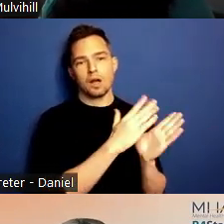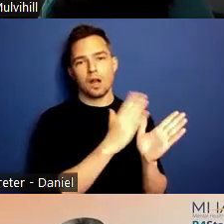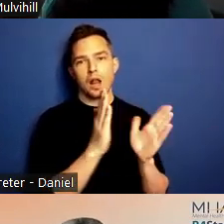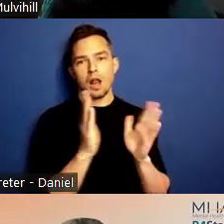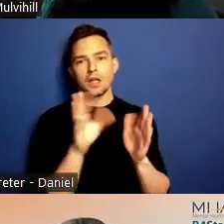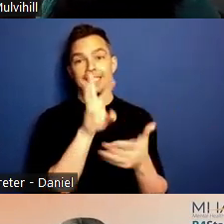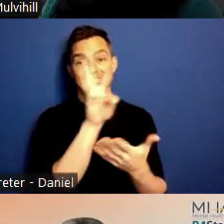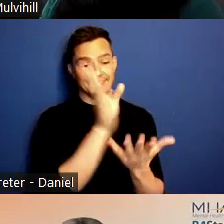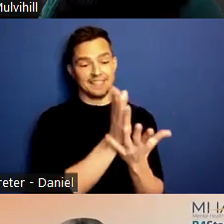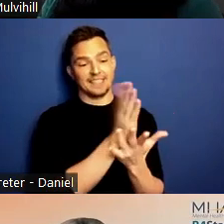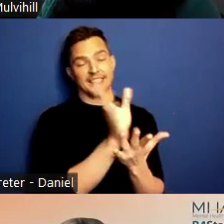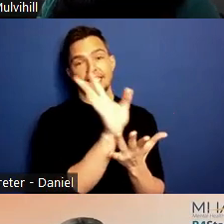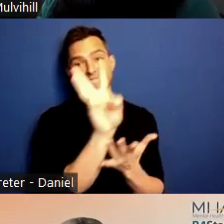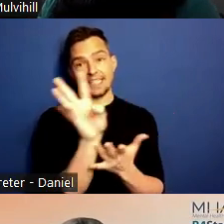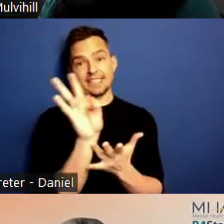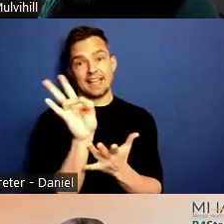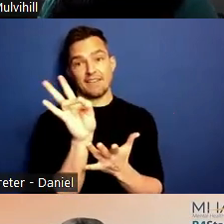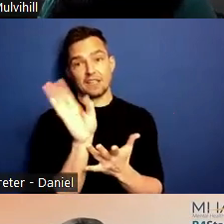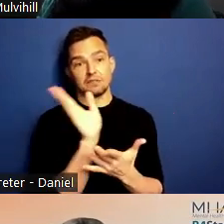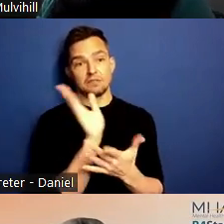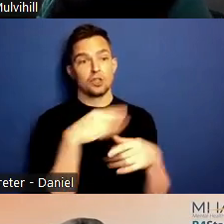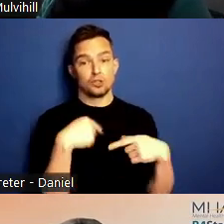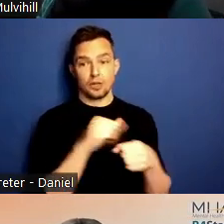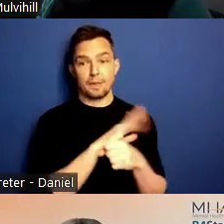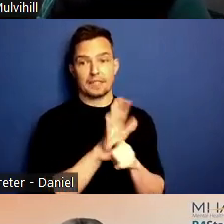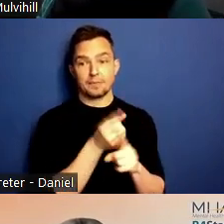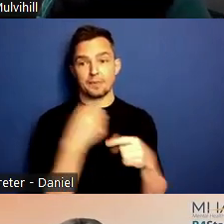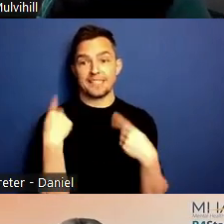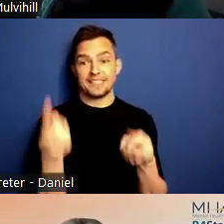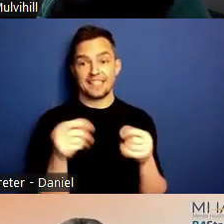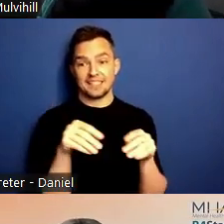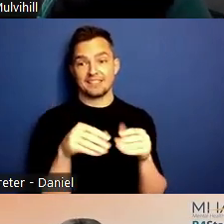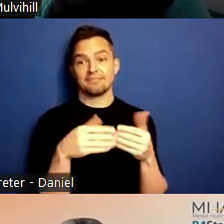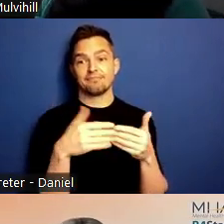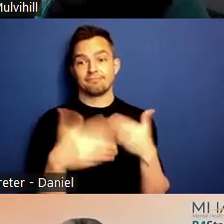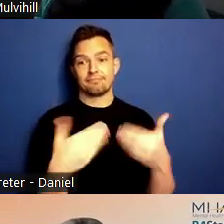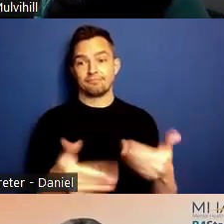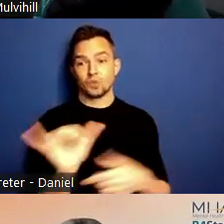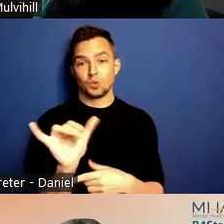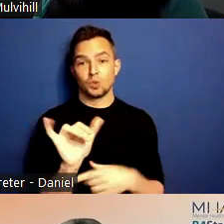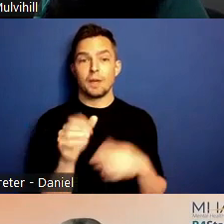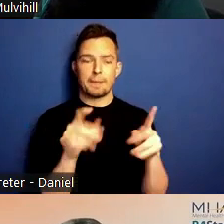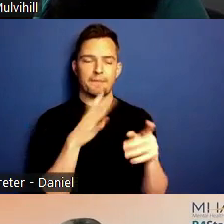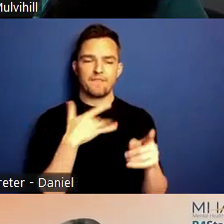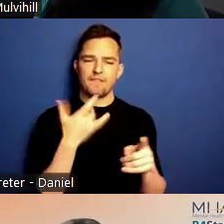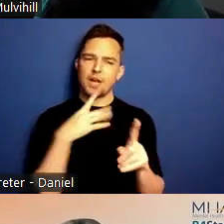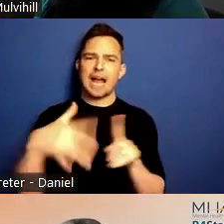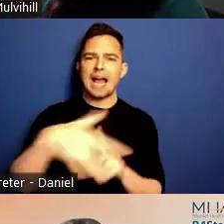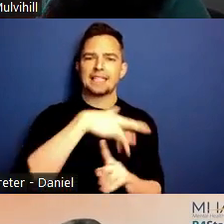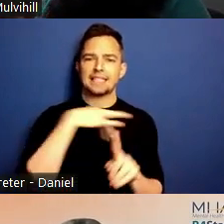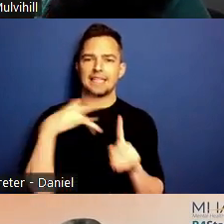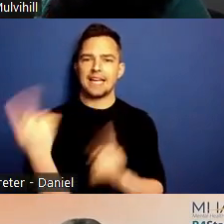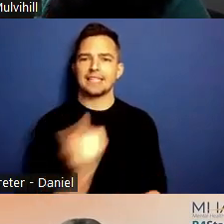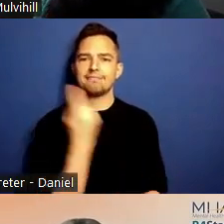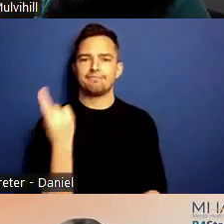or a 7 during the pandemic, and really since then, as a lot of folks have been very isolated. We